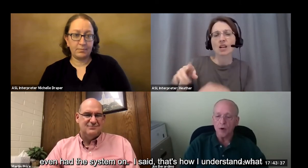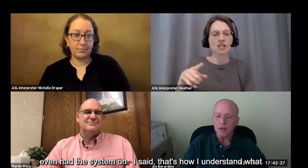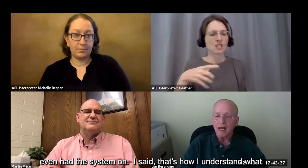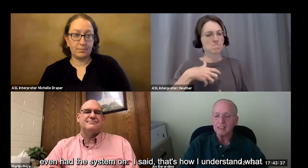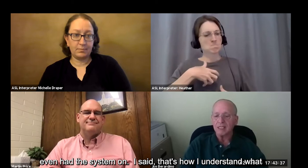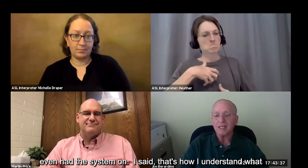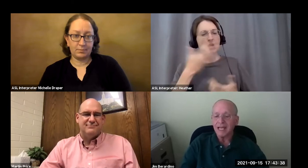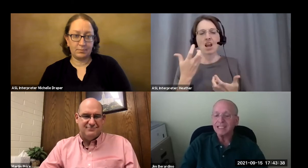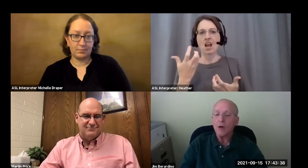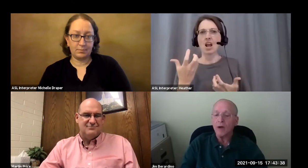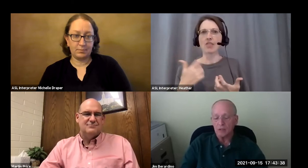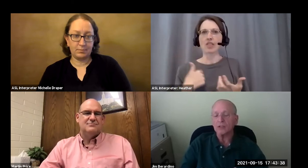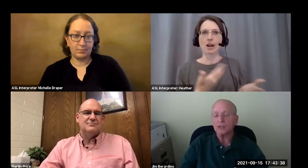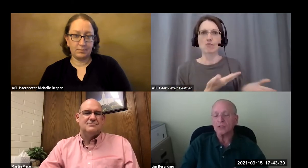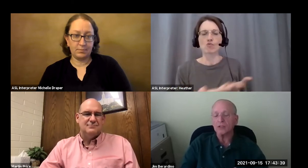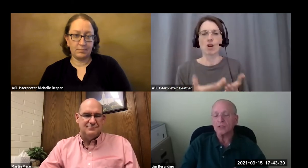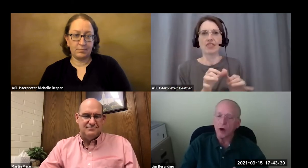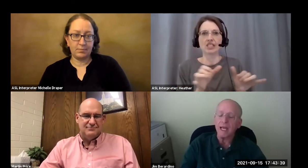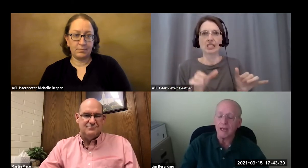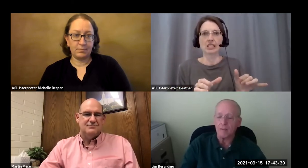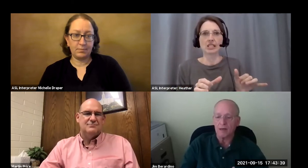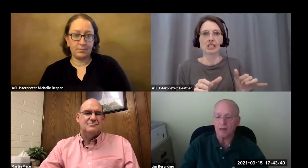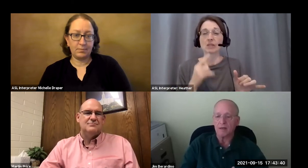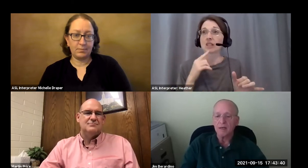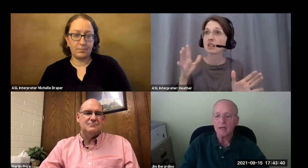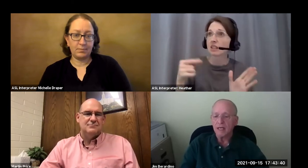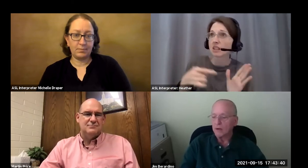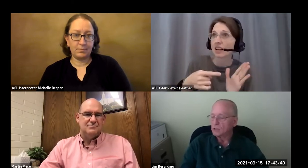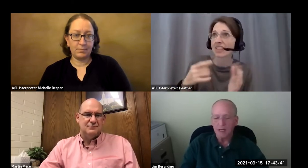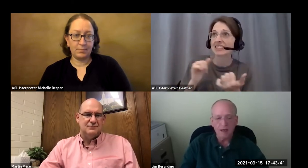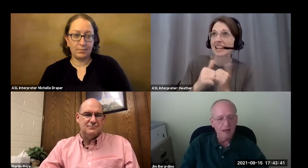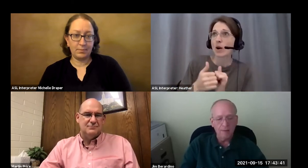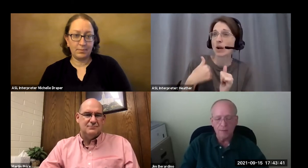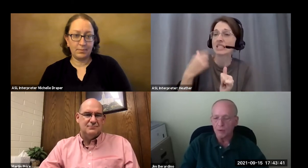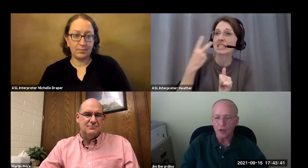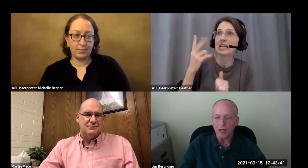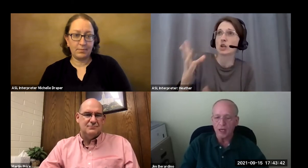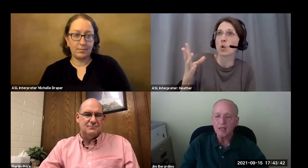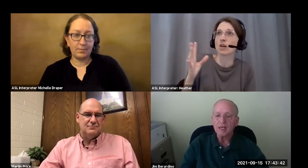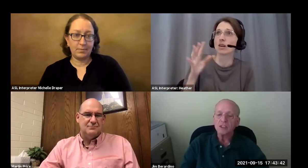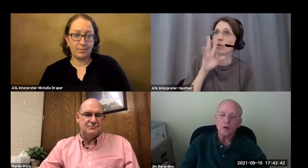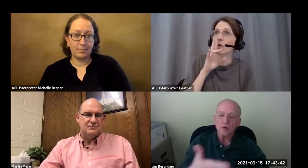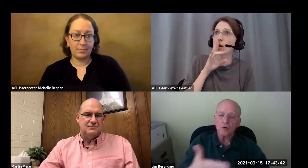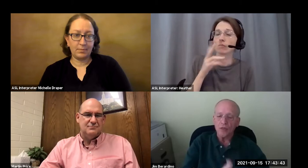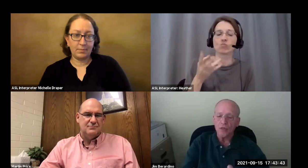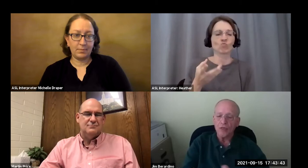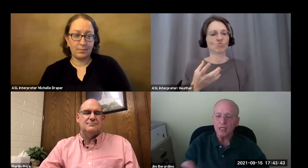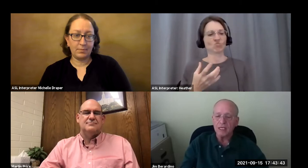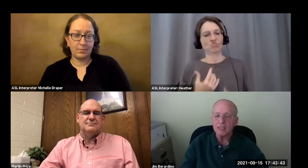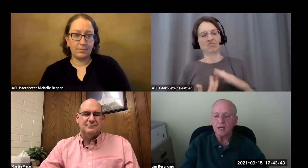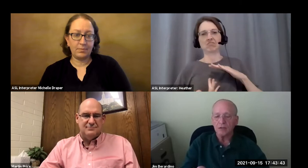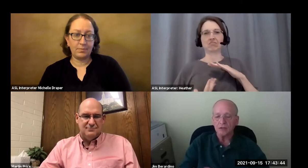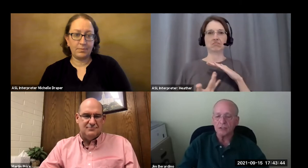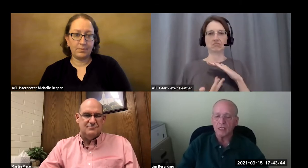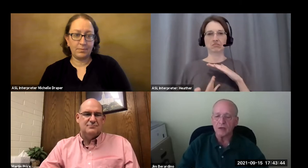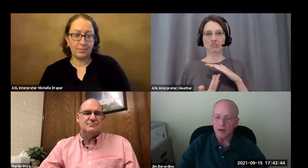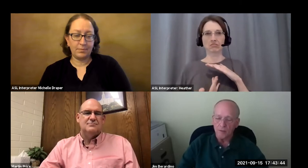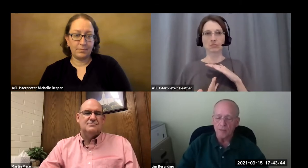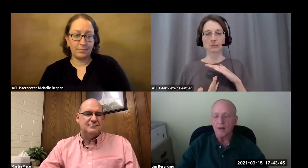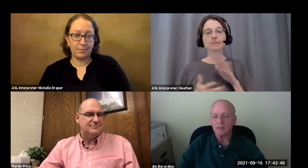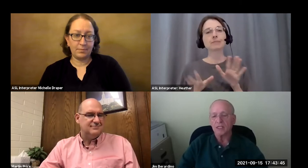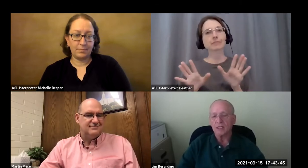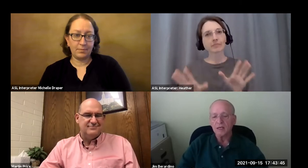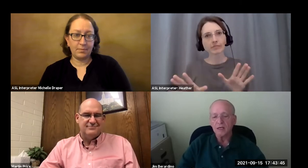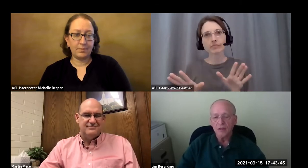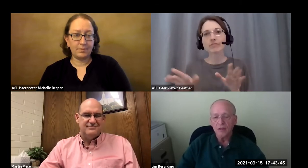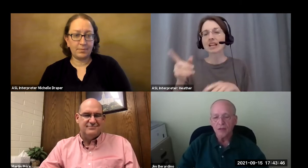mad that I even had the system on. I said, "That's how I understand what you're talking about." He was not happy with that. So they need to understand